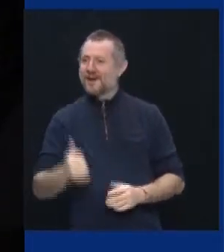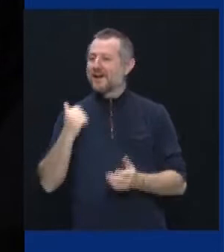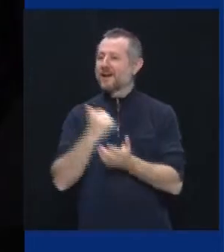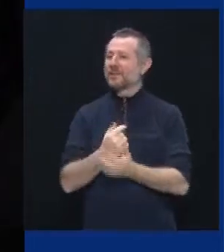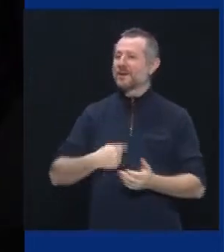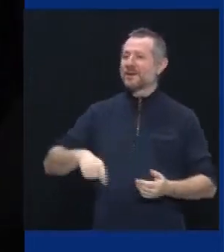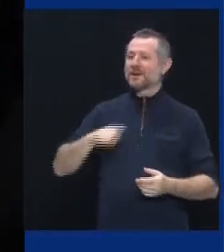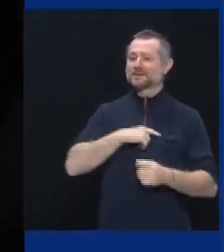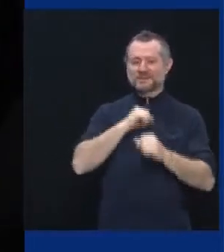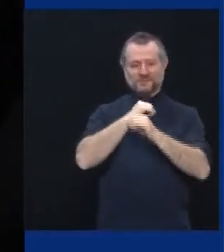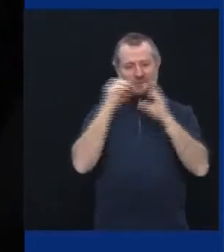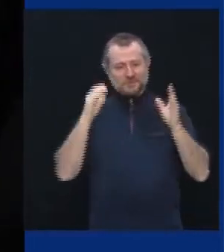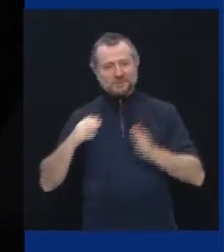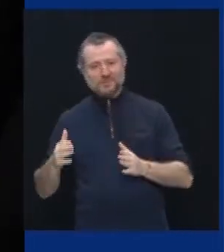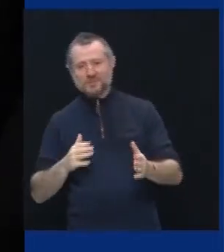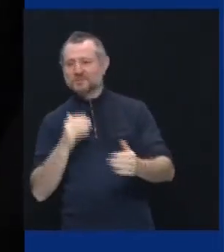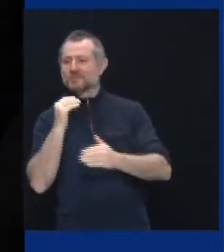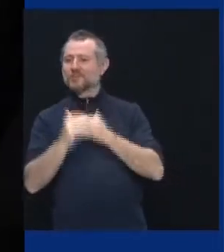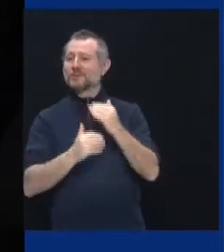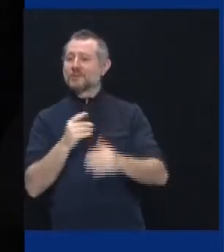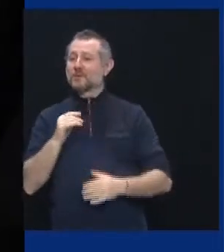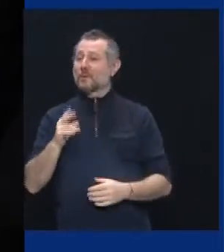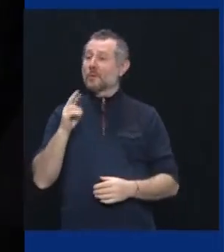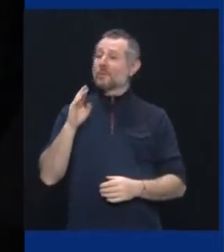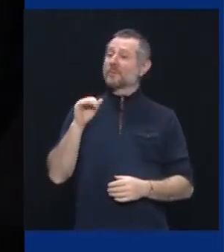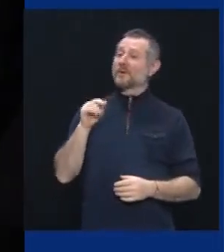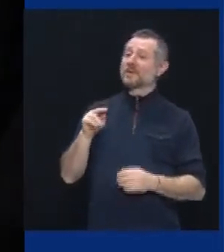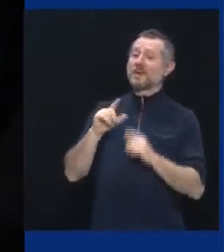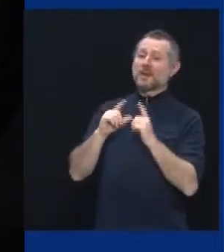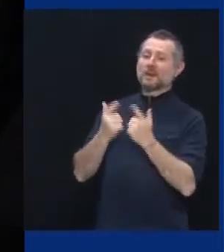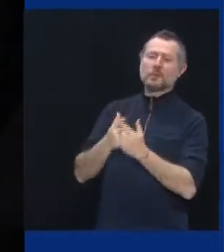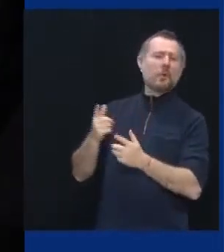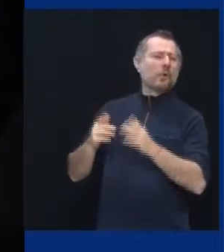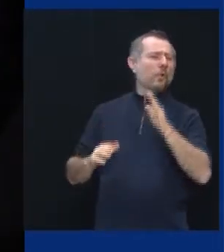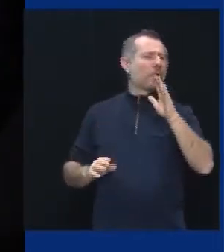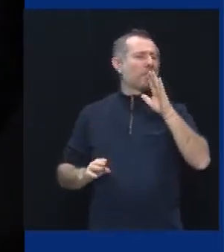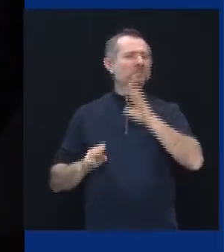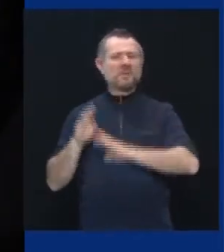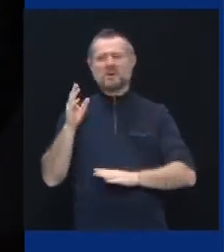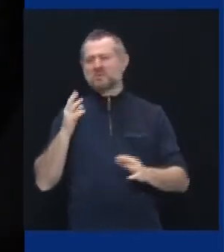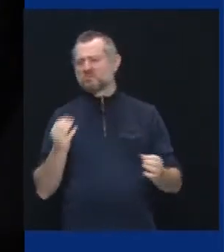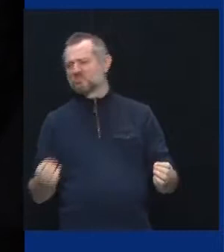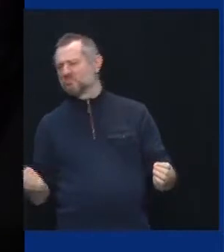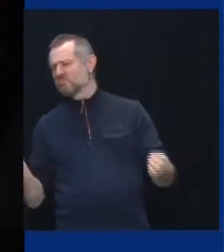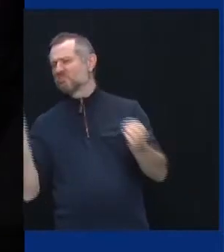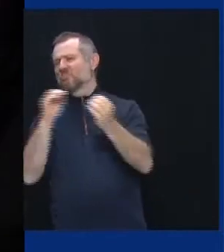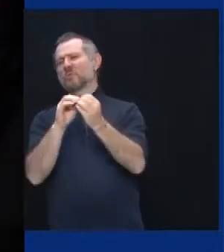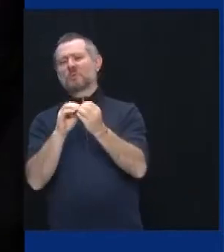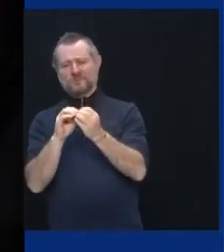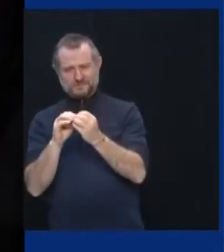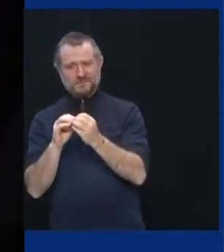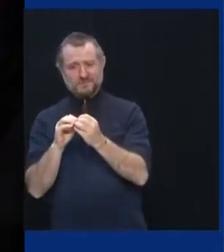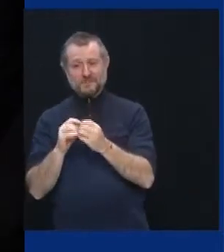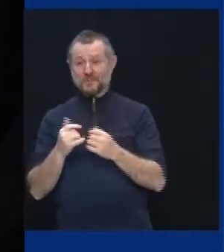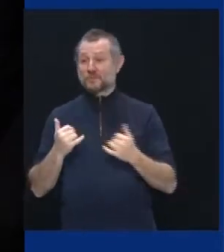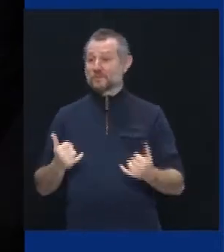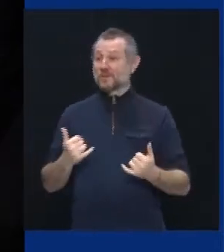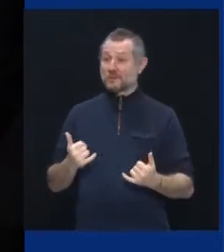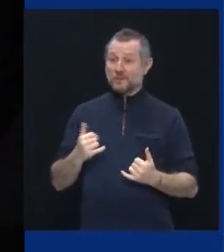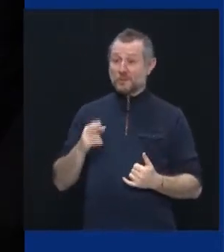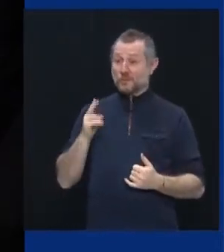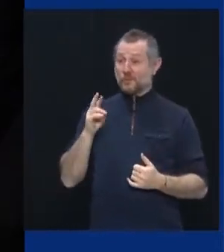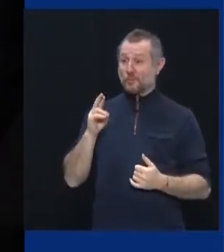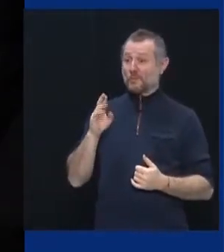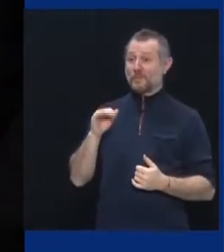I know that the Urban League will soar to even greater heights now that it has finally come home. We need them and